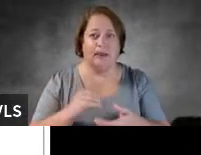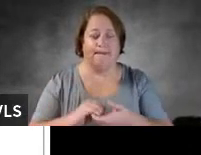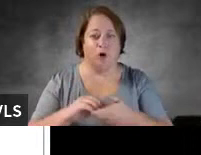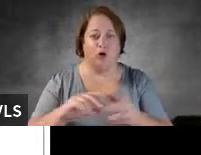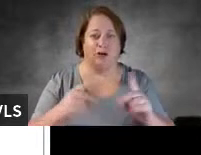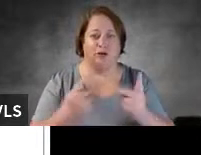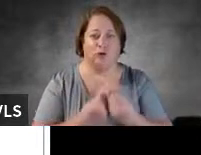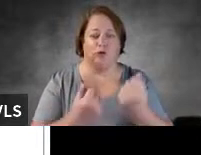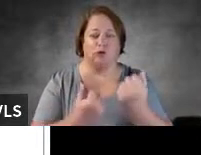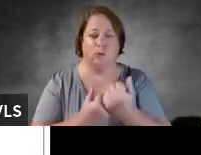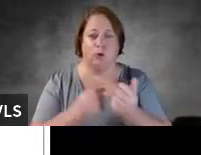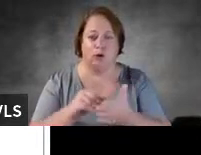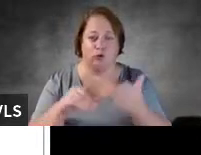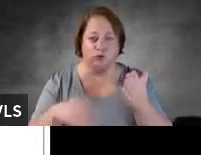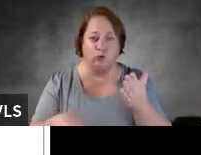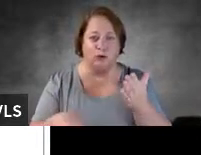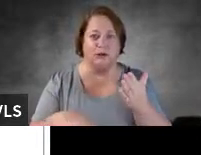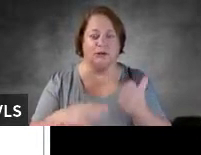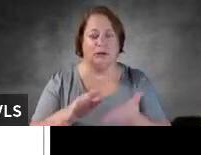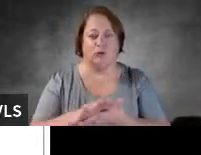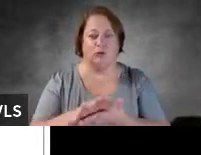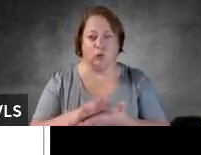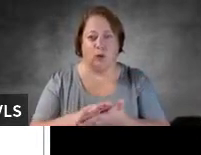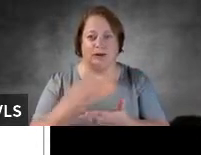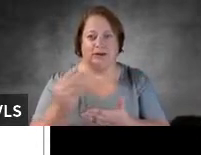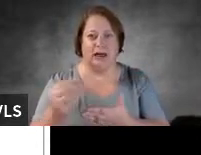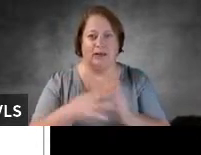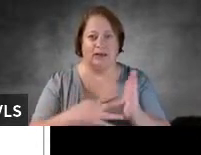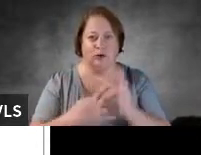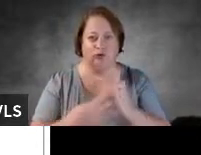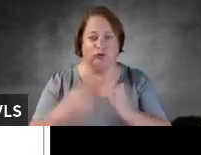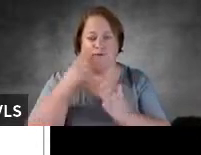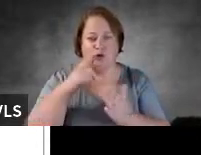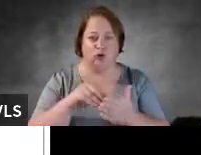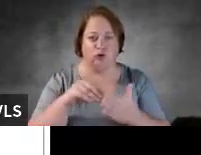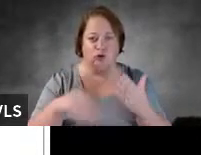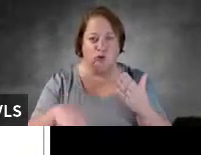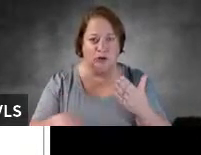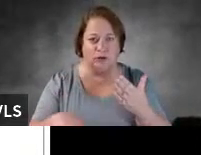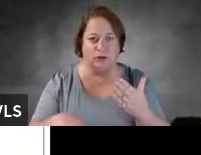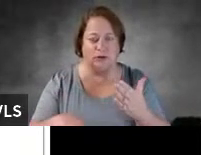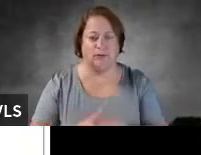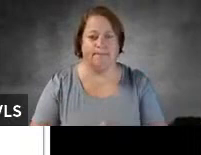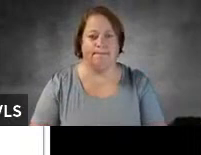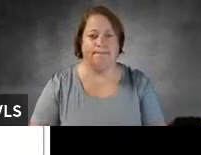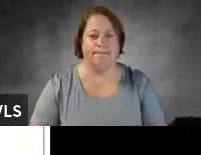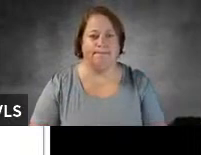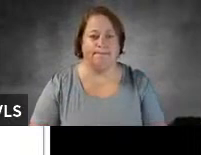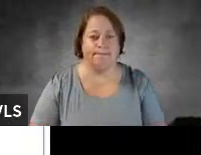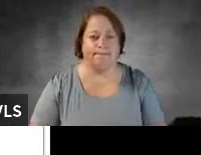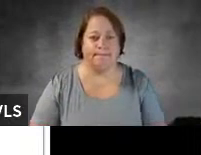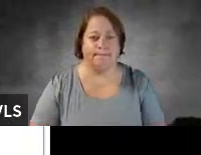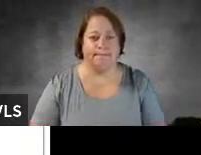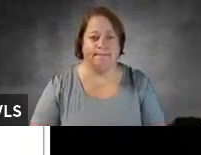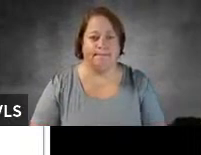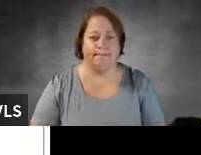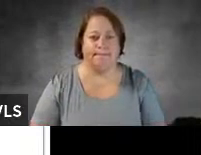are supporting the students, the schools, and the schedules for the students who are under special education.